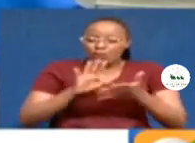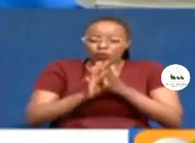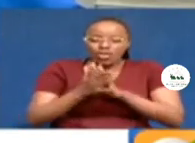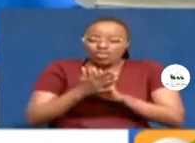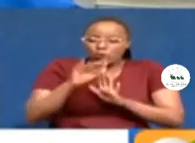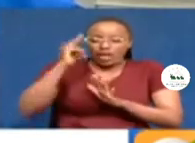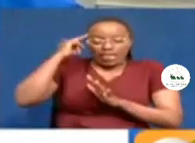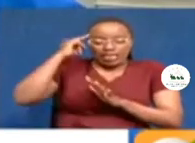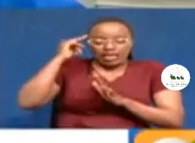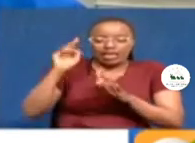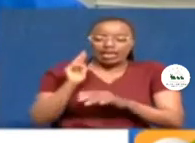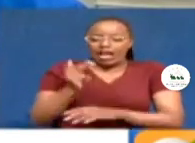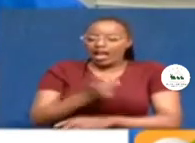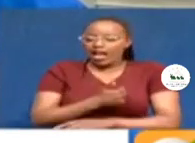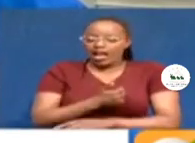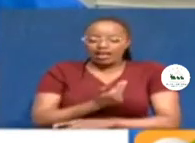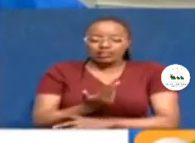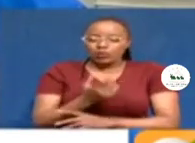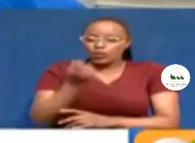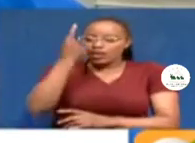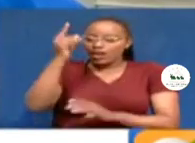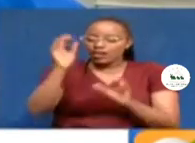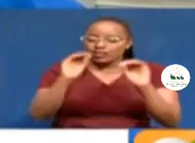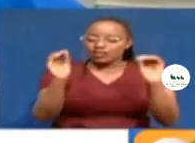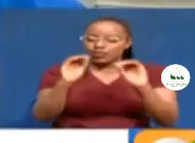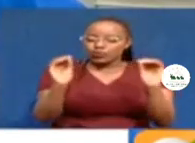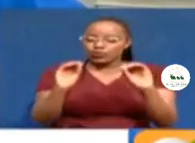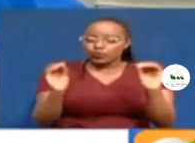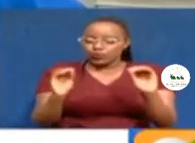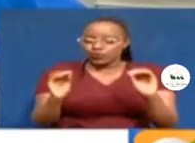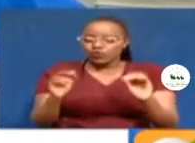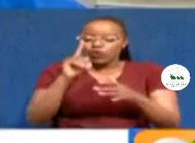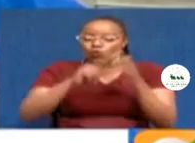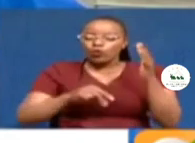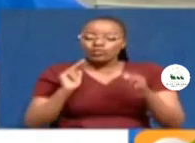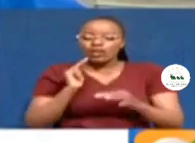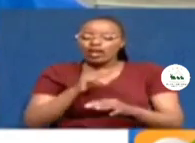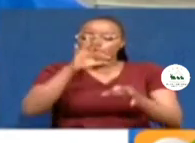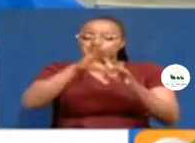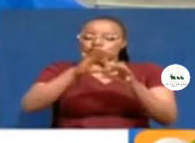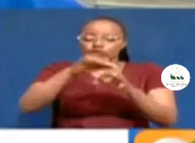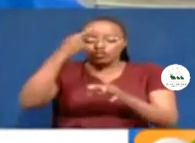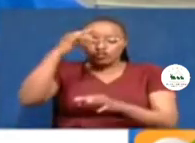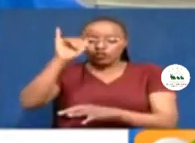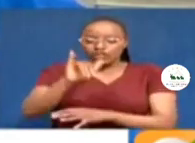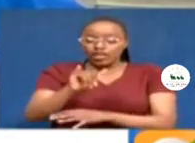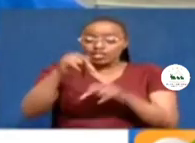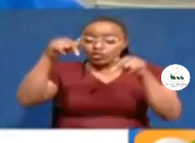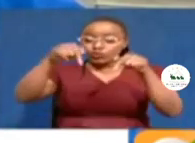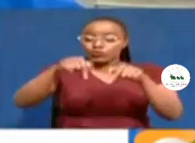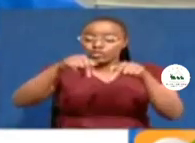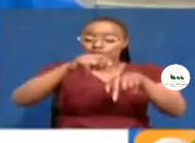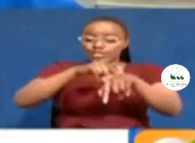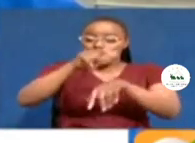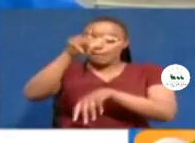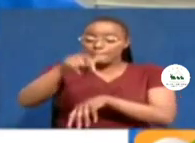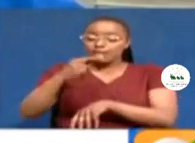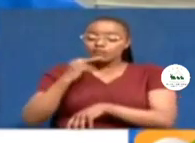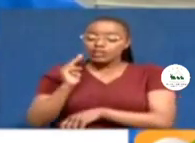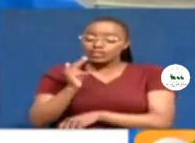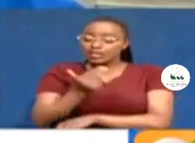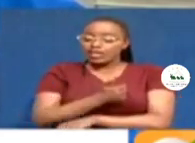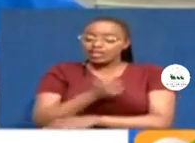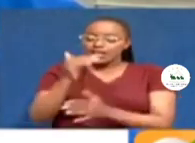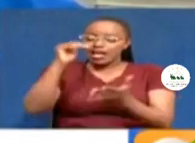existence, we never really got to understand what it was that we were voting for. And today, when someone tells us, let